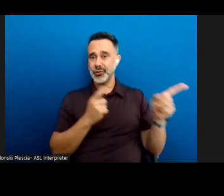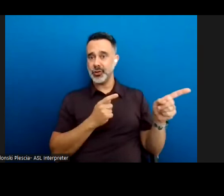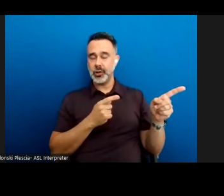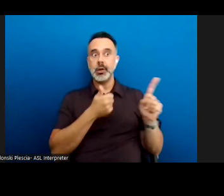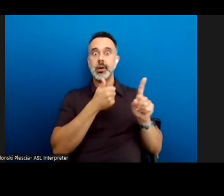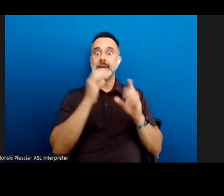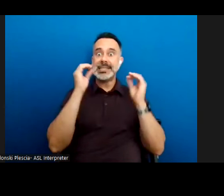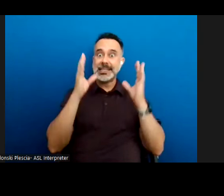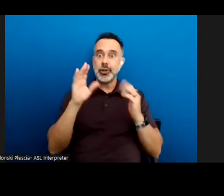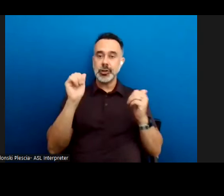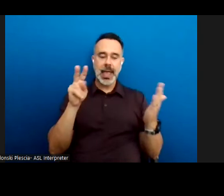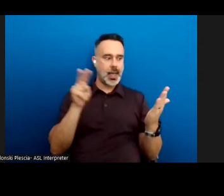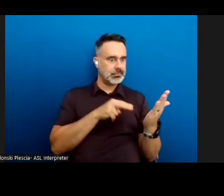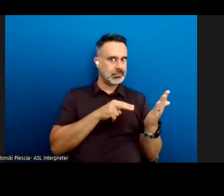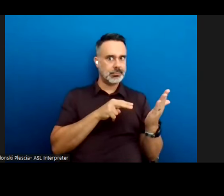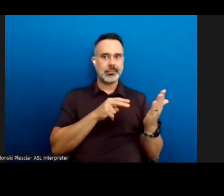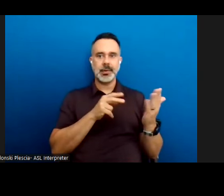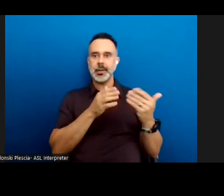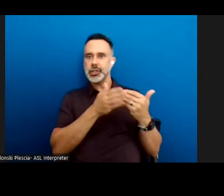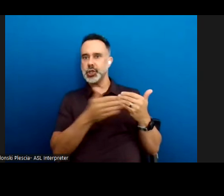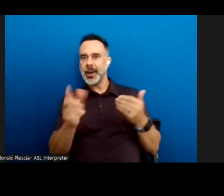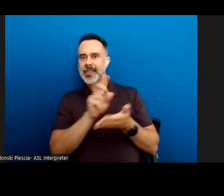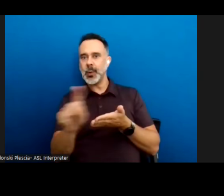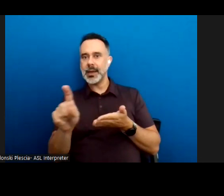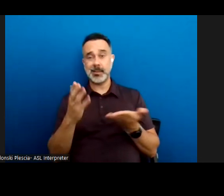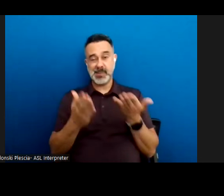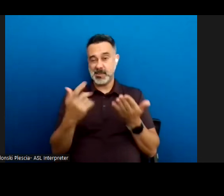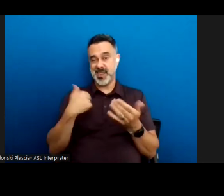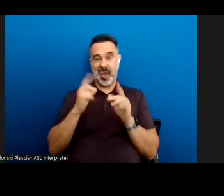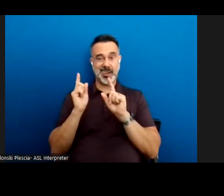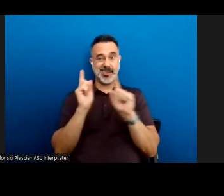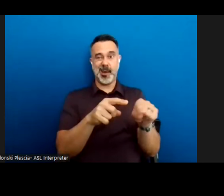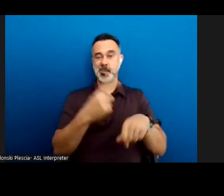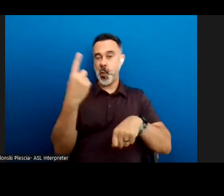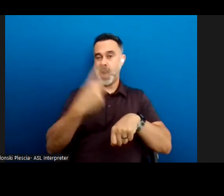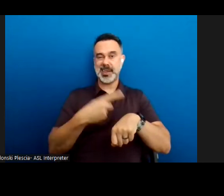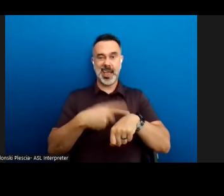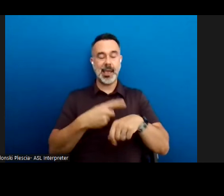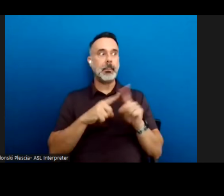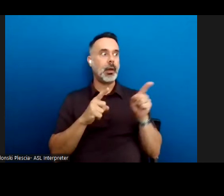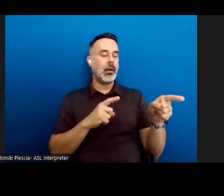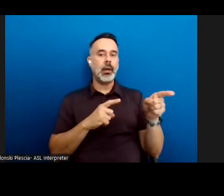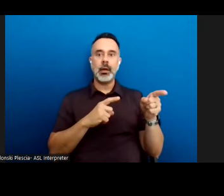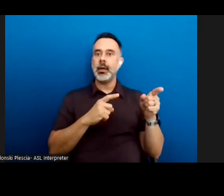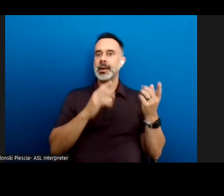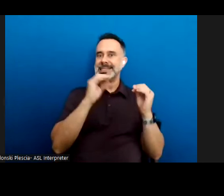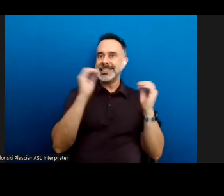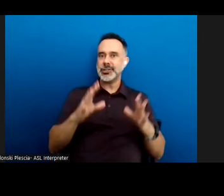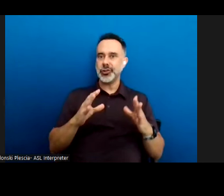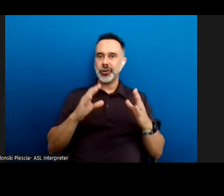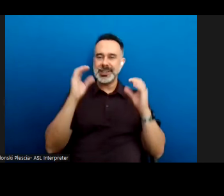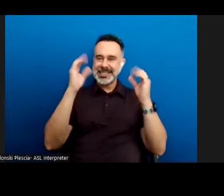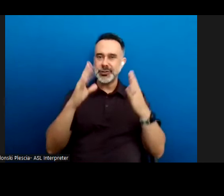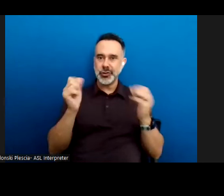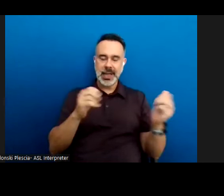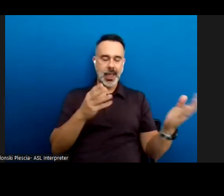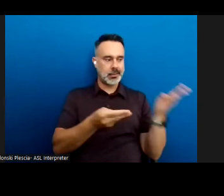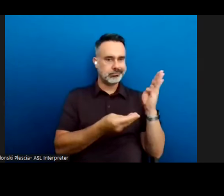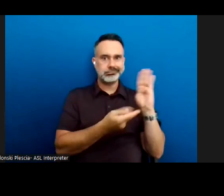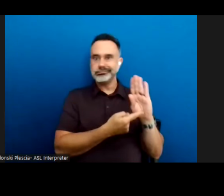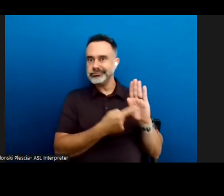back to that throughout the week. I may only come once a week, but the teacher can go back. They can, talk about it